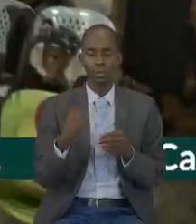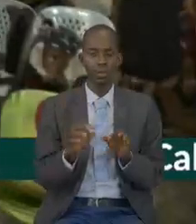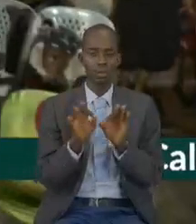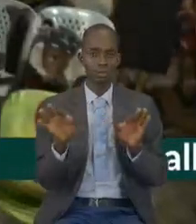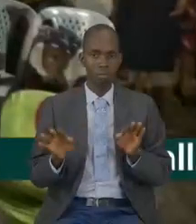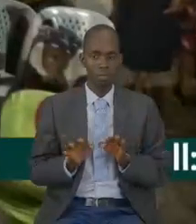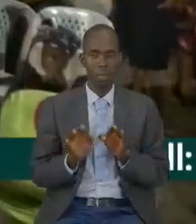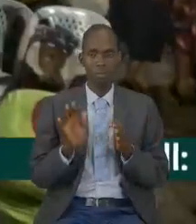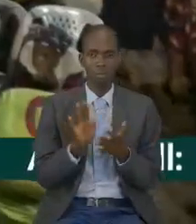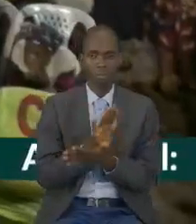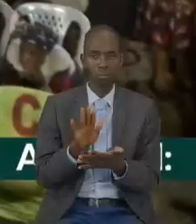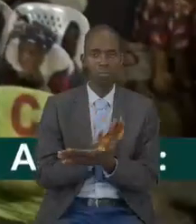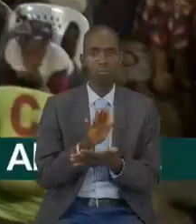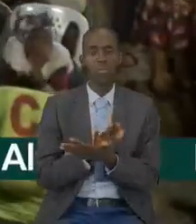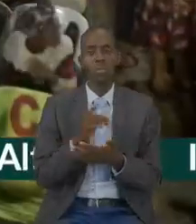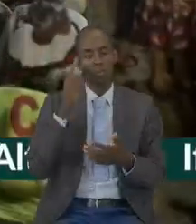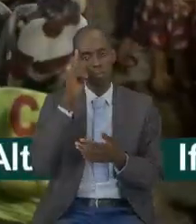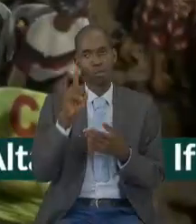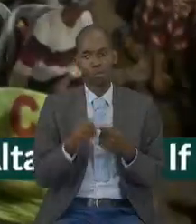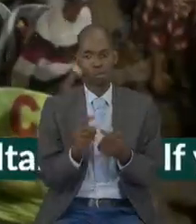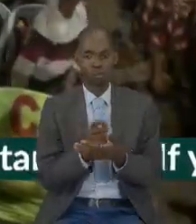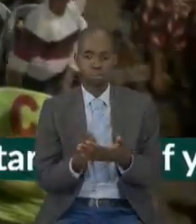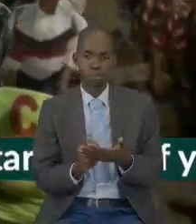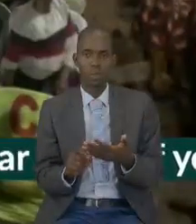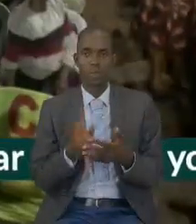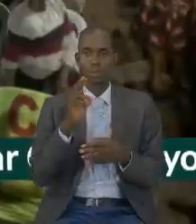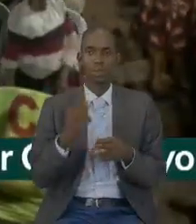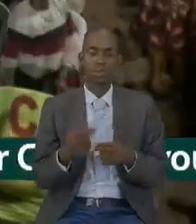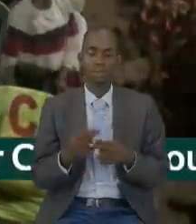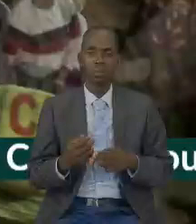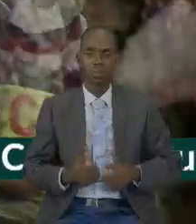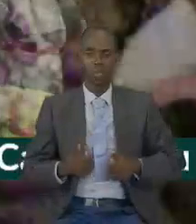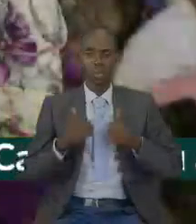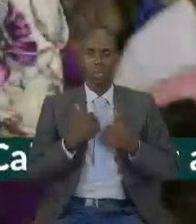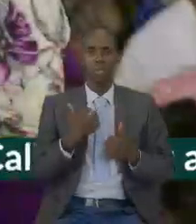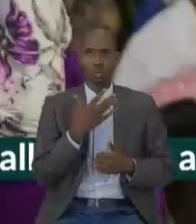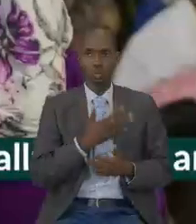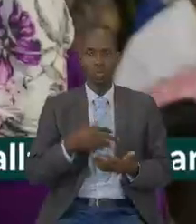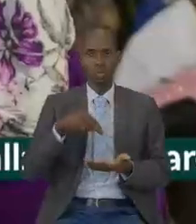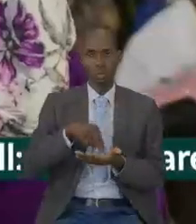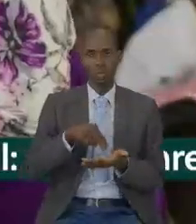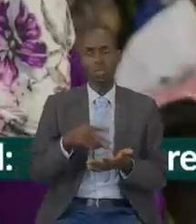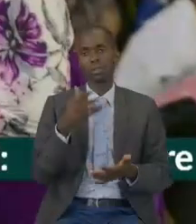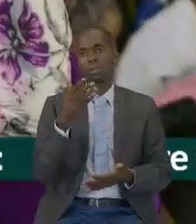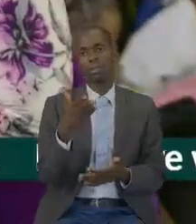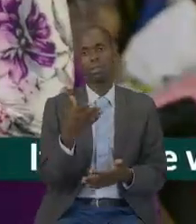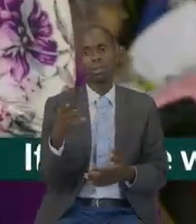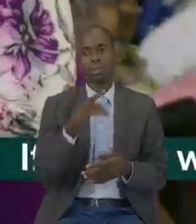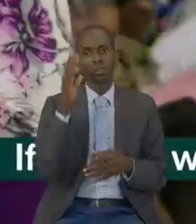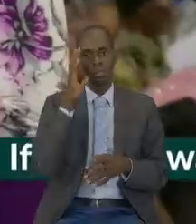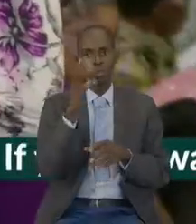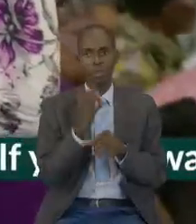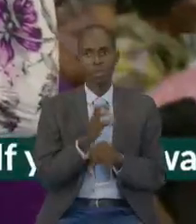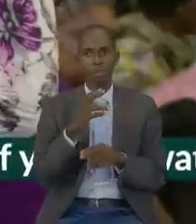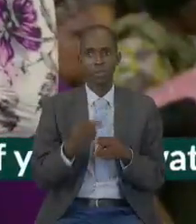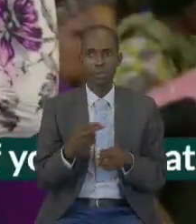save time. Don't preach. Just their data, names, their address,